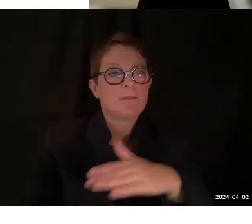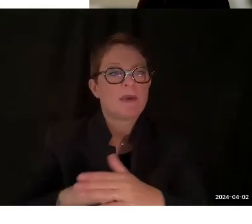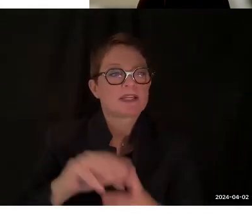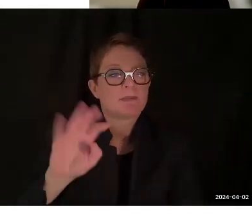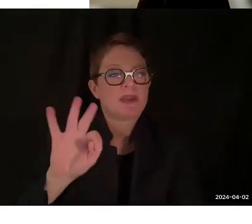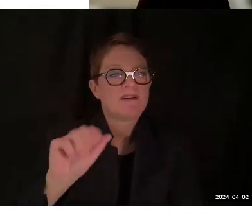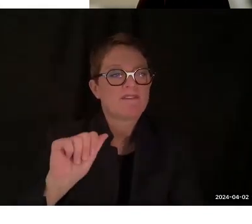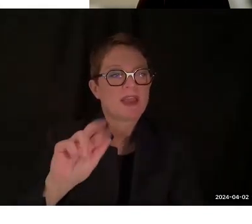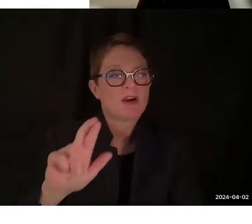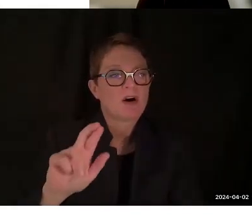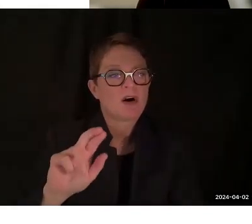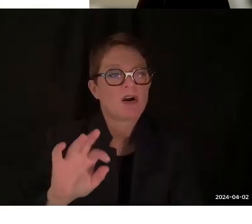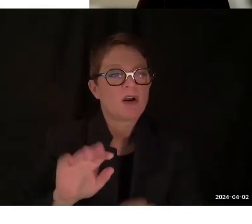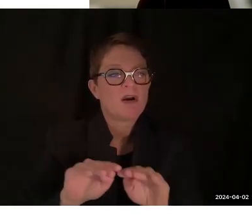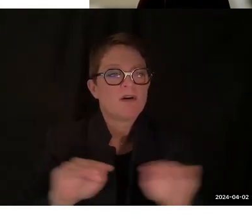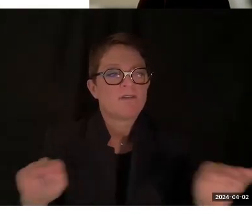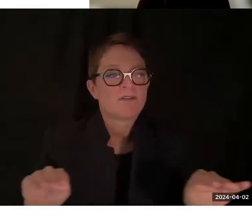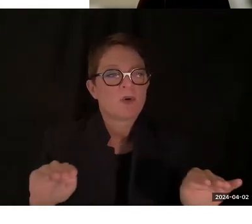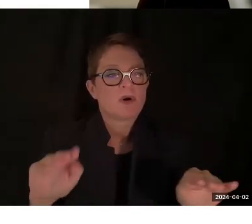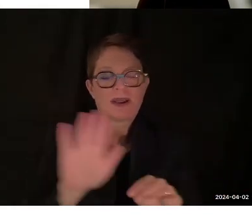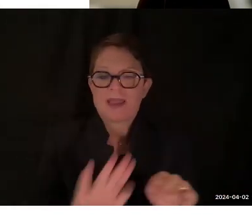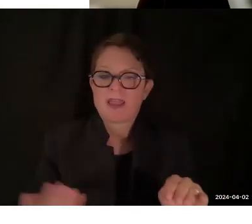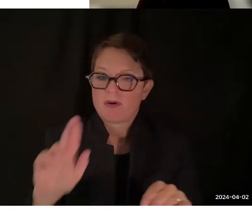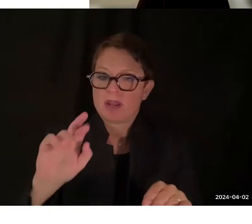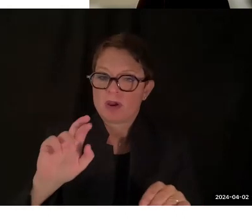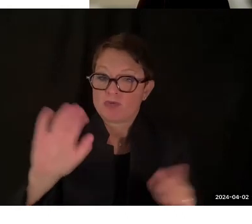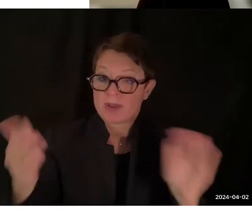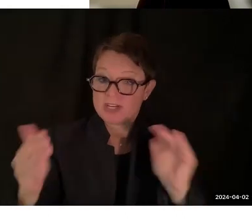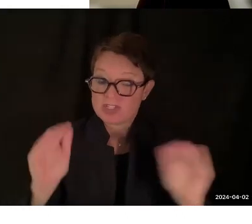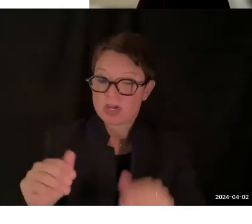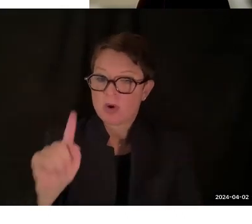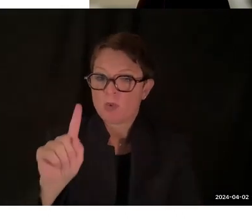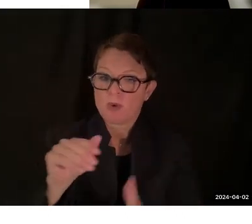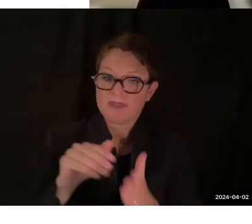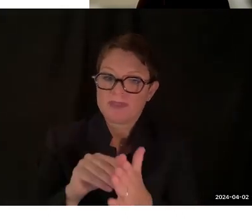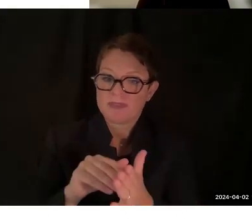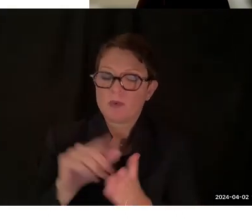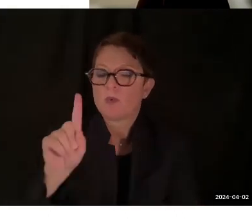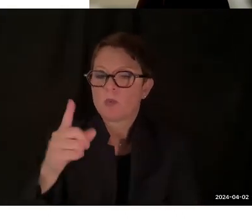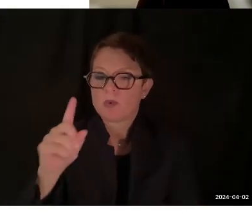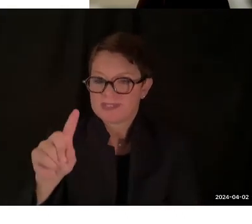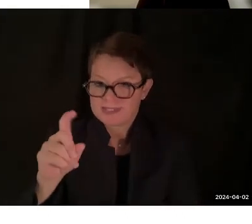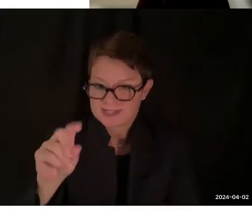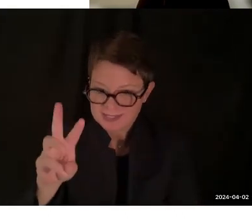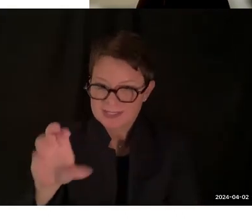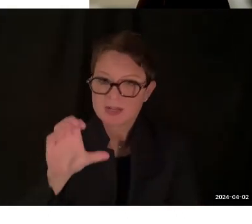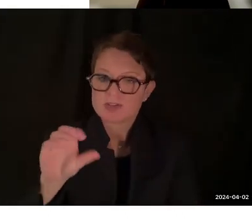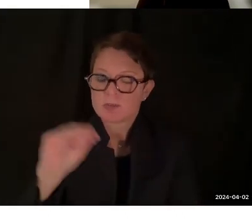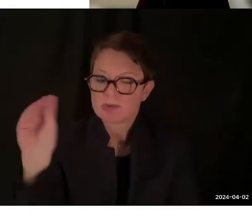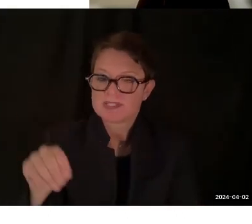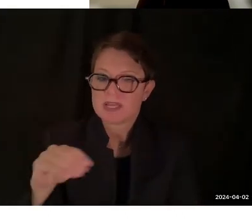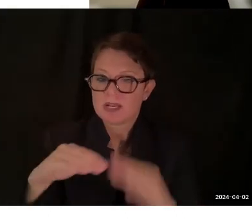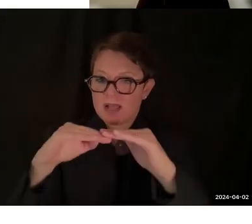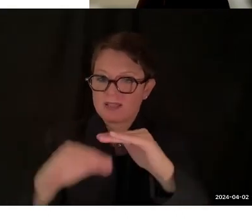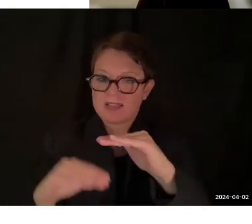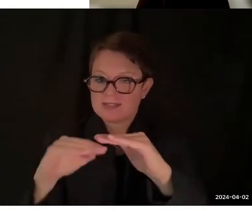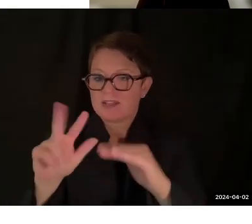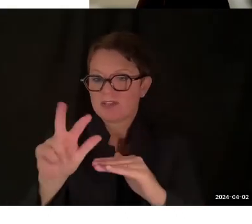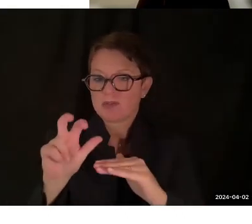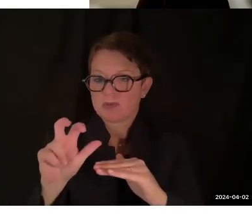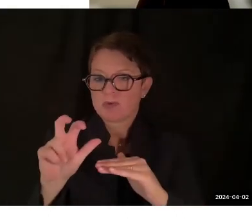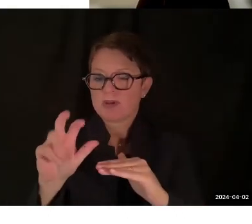or floor area ratio for CMX5 is 1,600%, or just under 3 million square feet for this